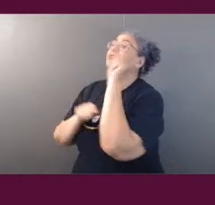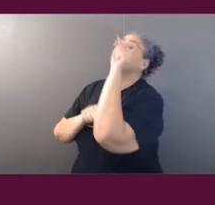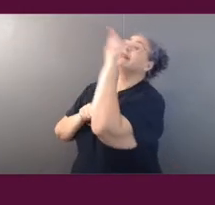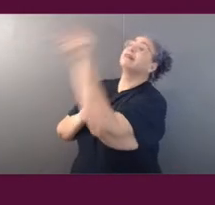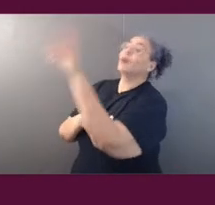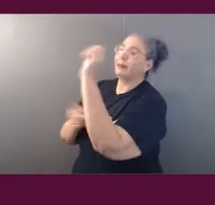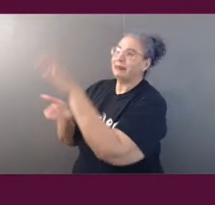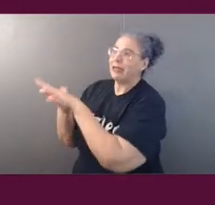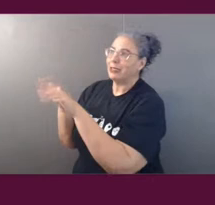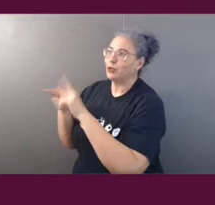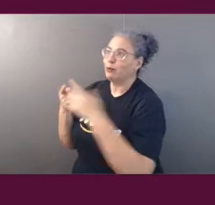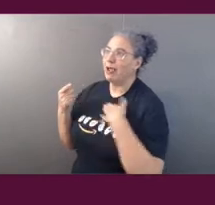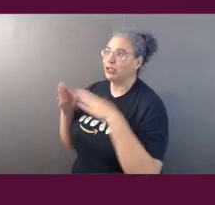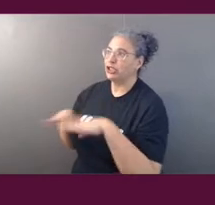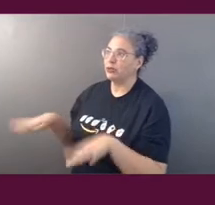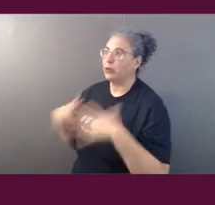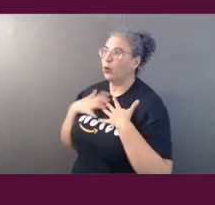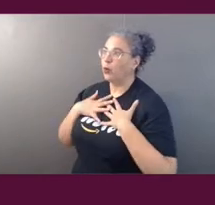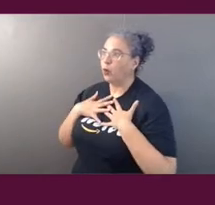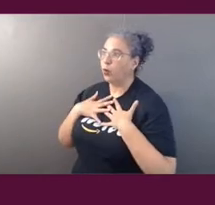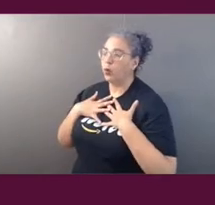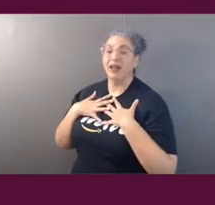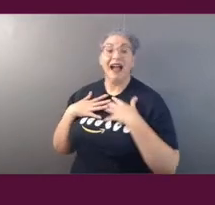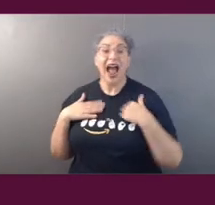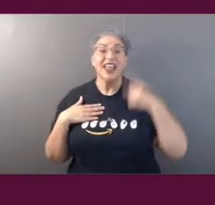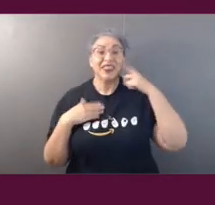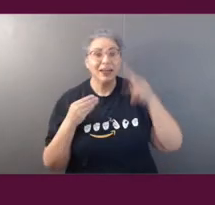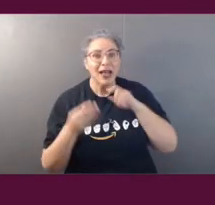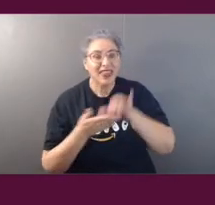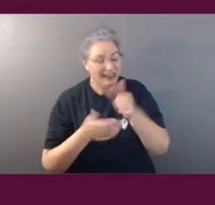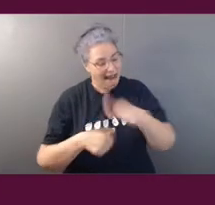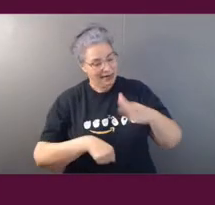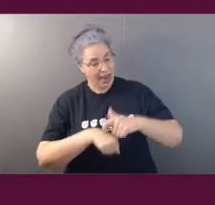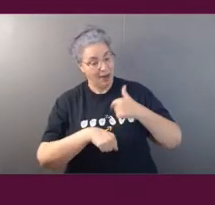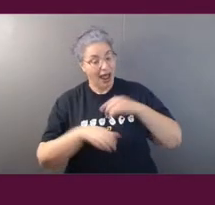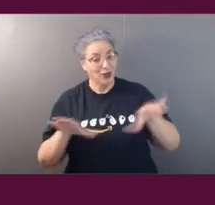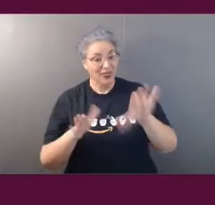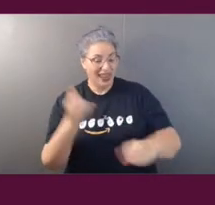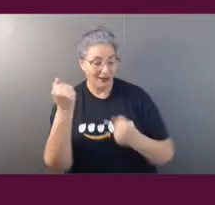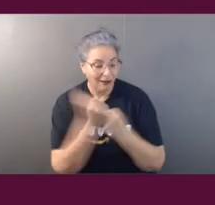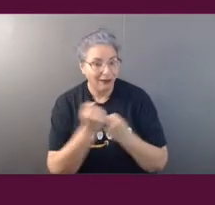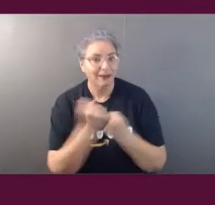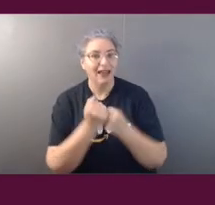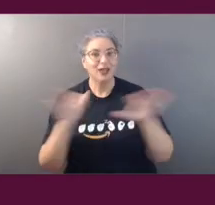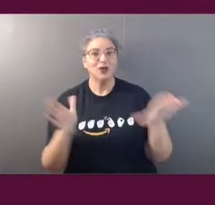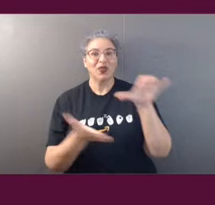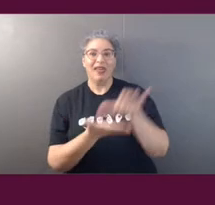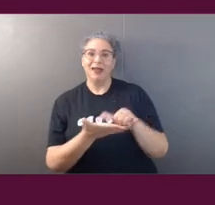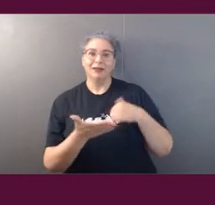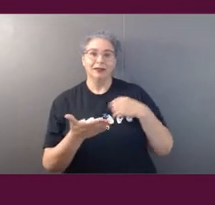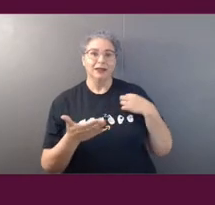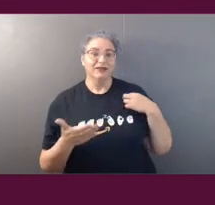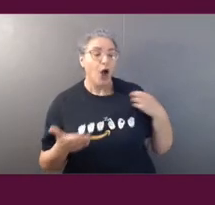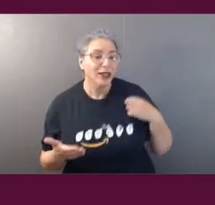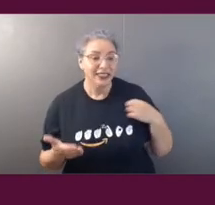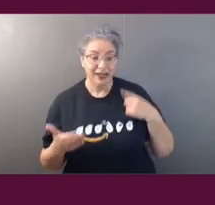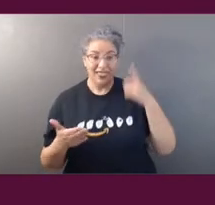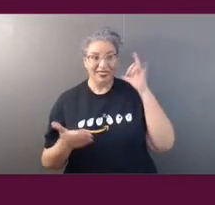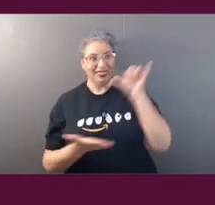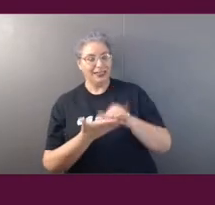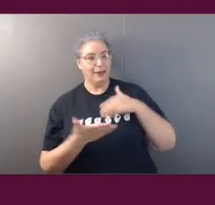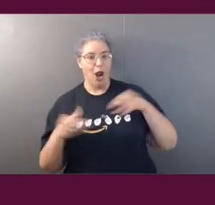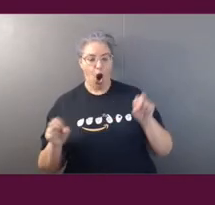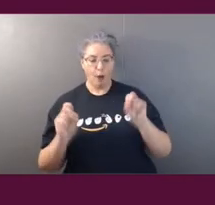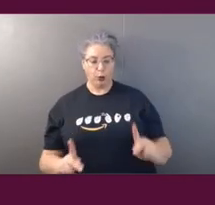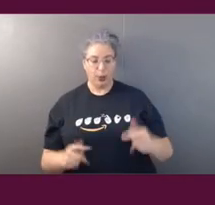I think about the strangers. Whenever I do advocacy work here and when I do volunteer work here, I always think of that as that's me having the opportunity to pay back,